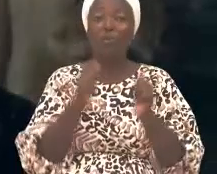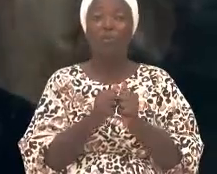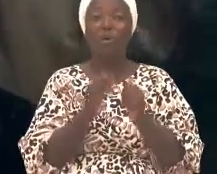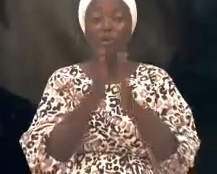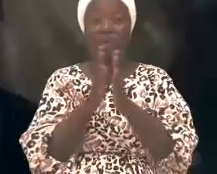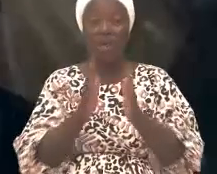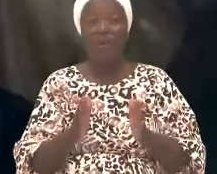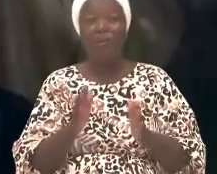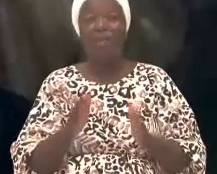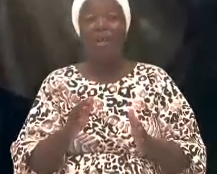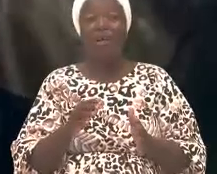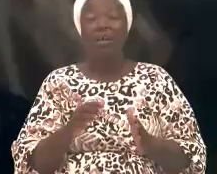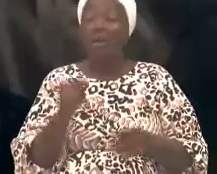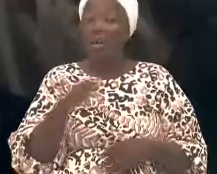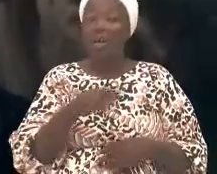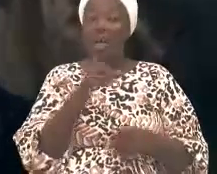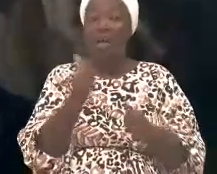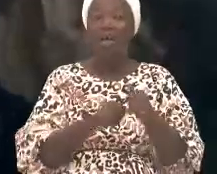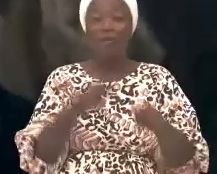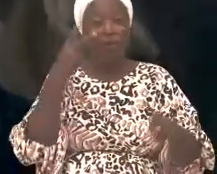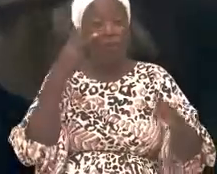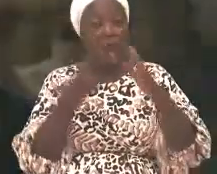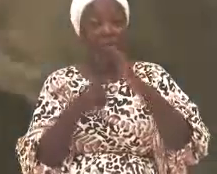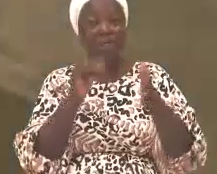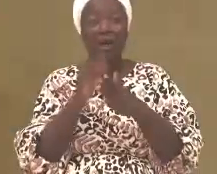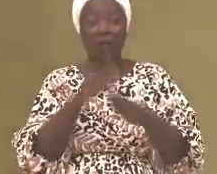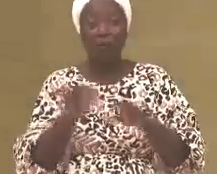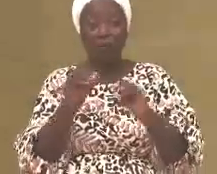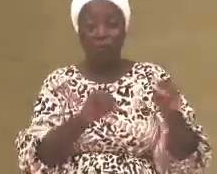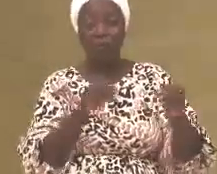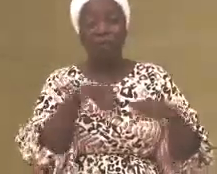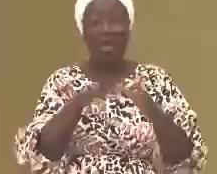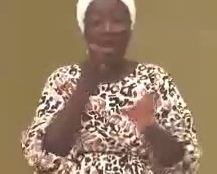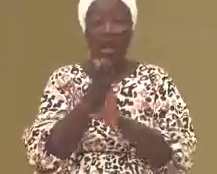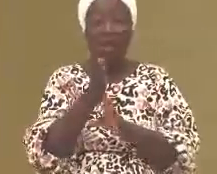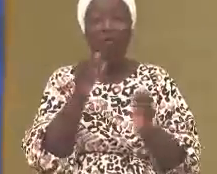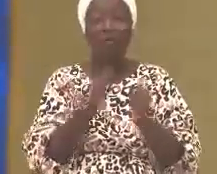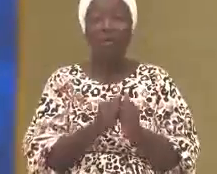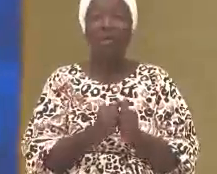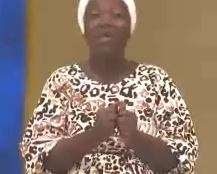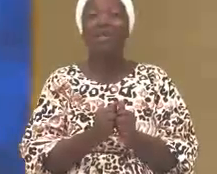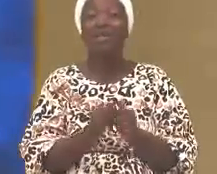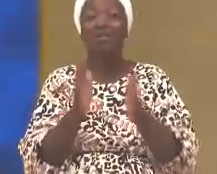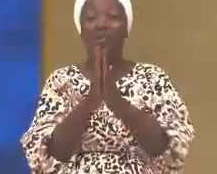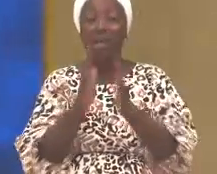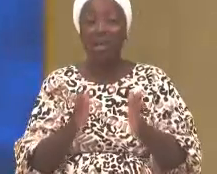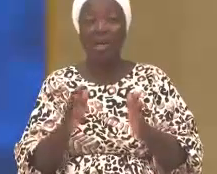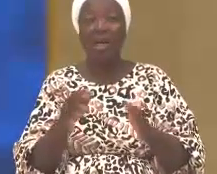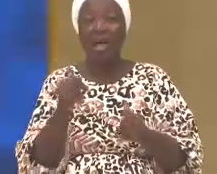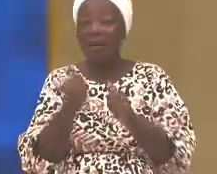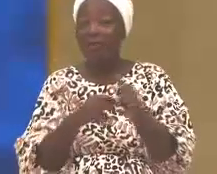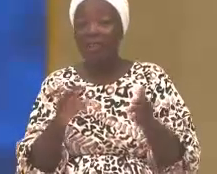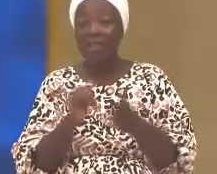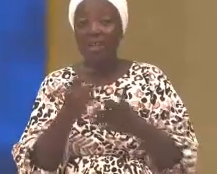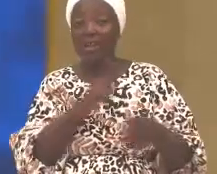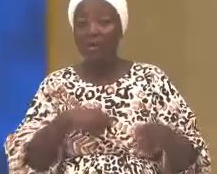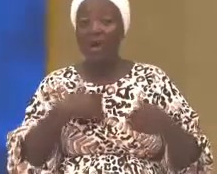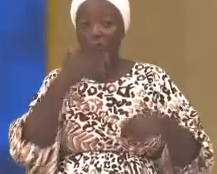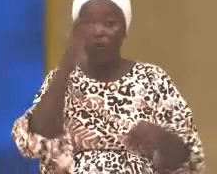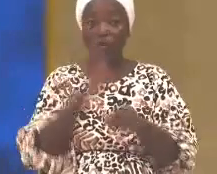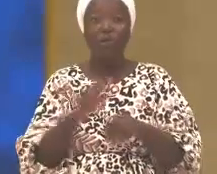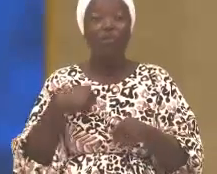we attract to our lives by prayer. Every good thing that the Lord has promised we attract to ourselves by